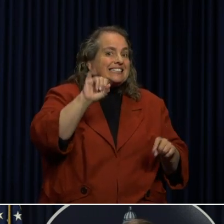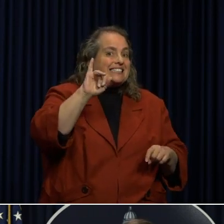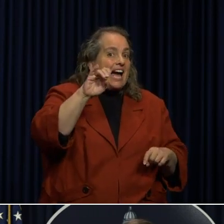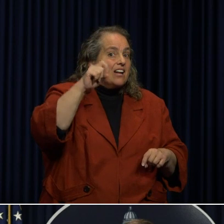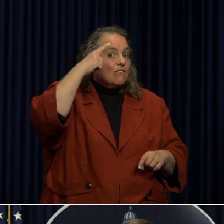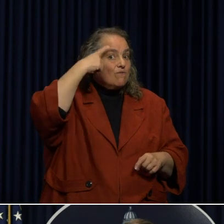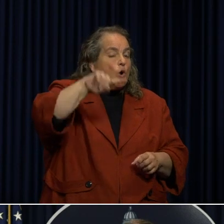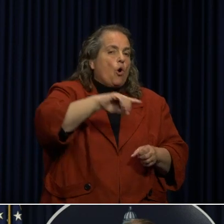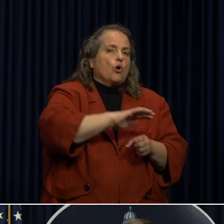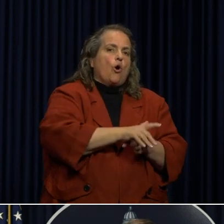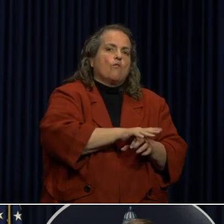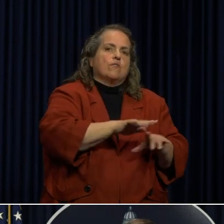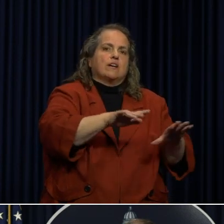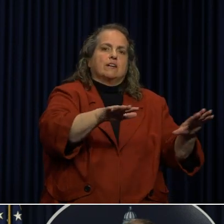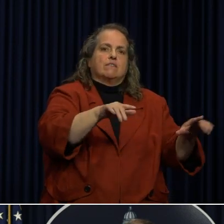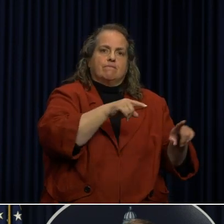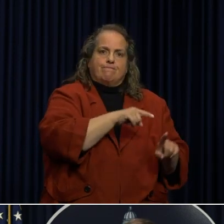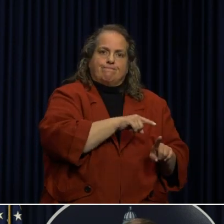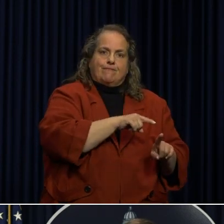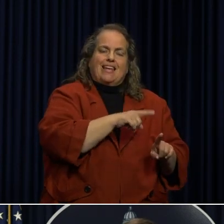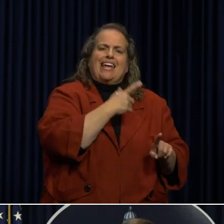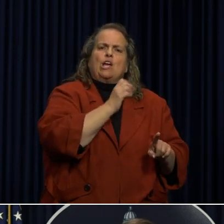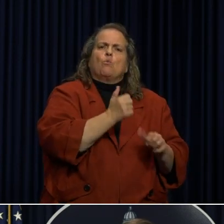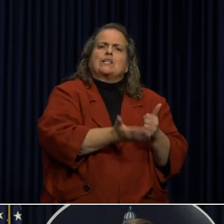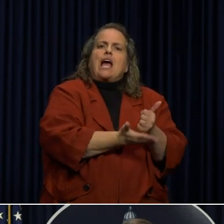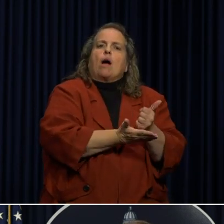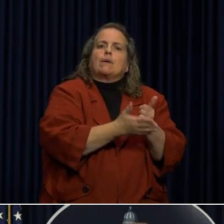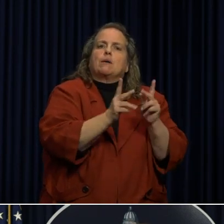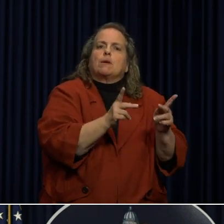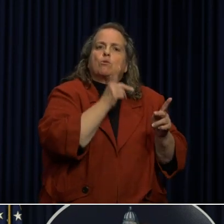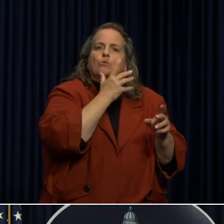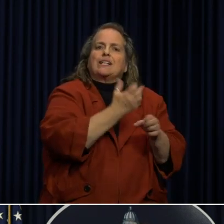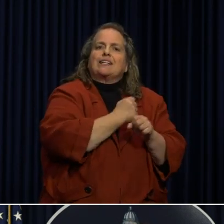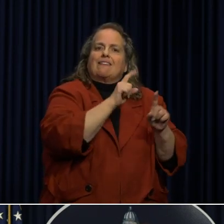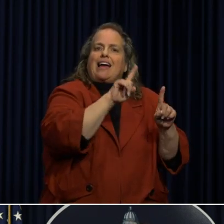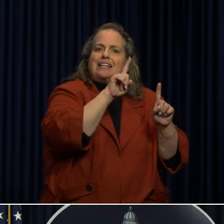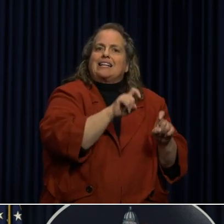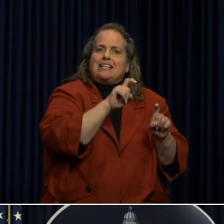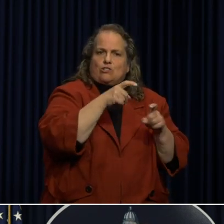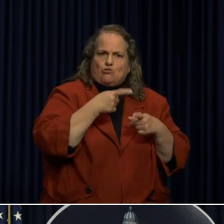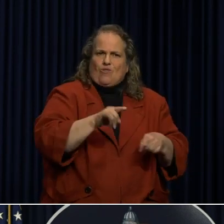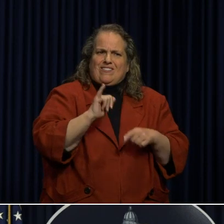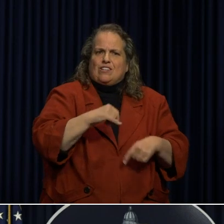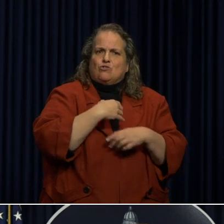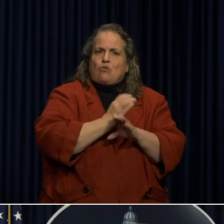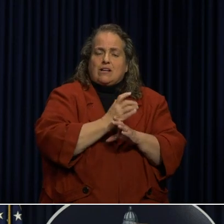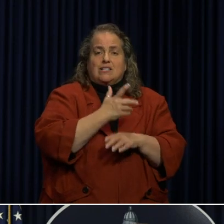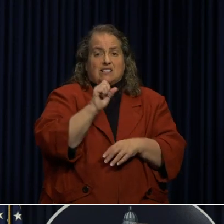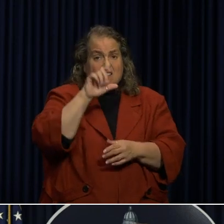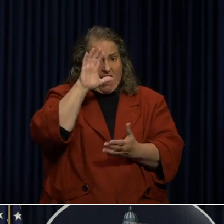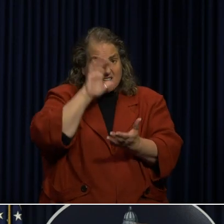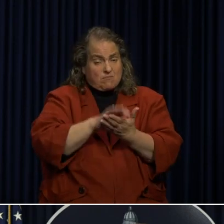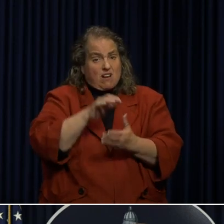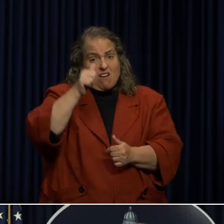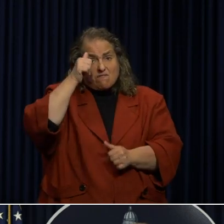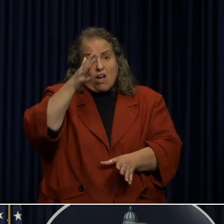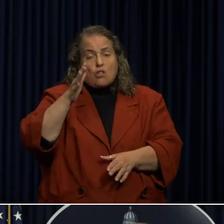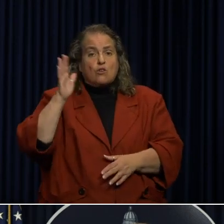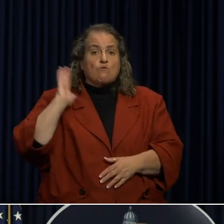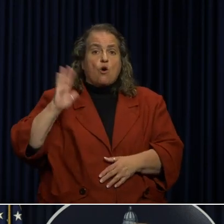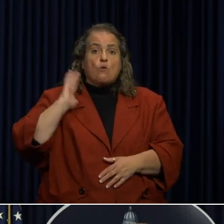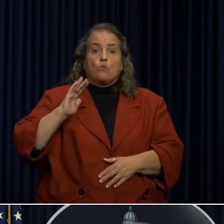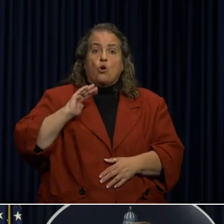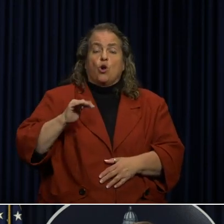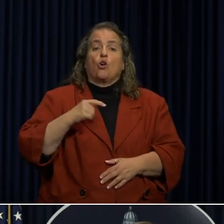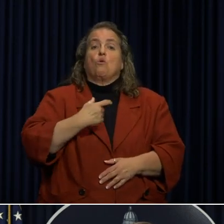helping people who were getting tested in this crisis. He was a husband, a father, a former Marine